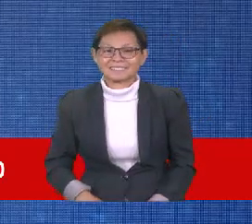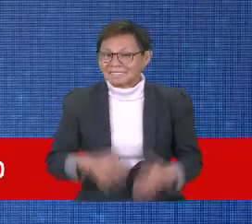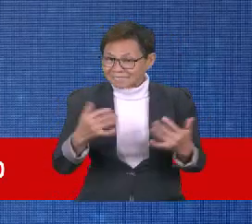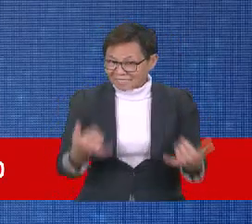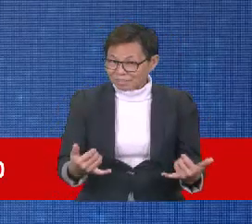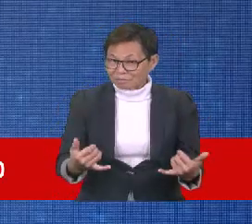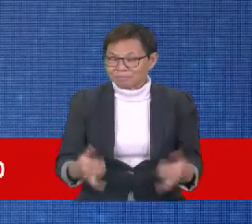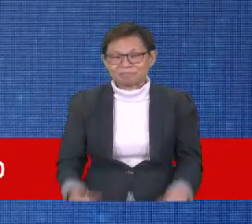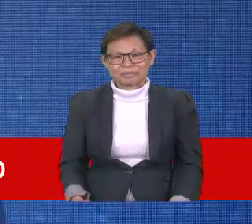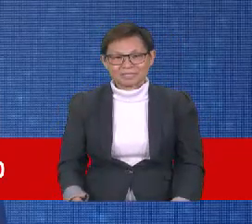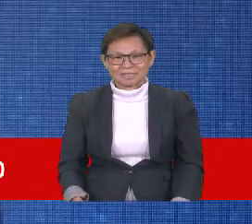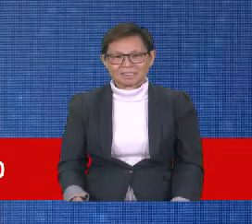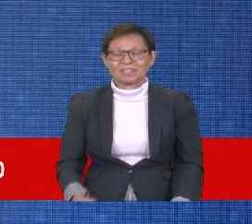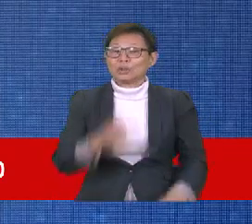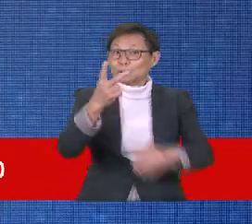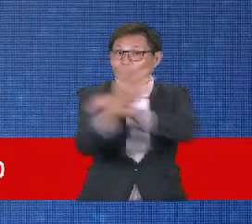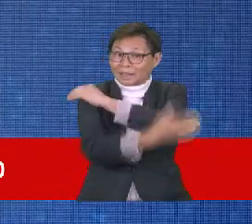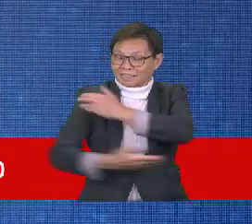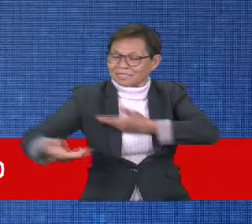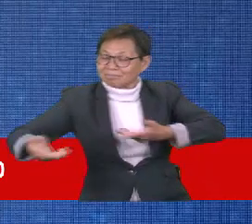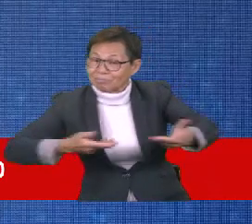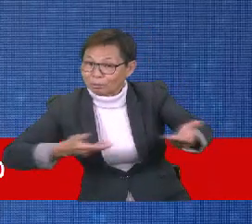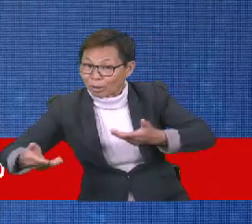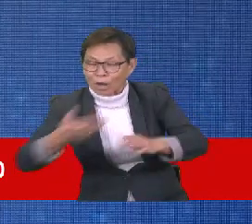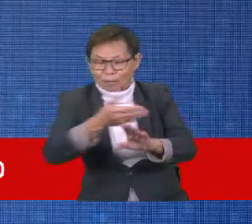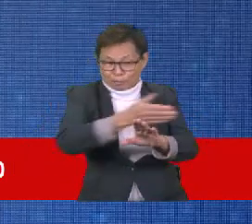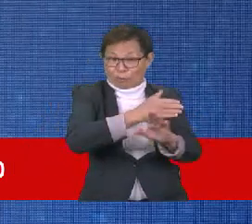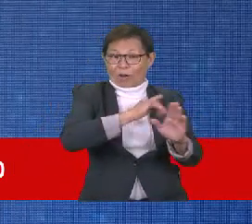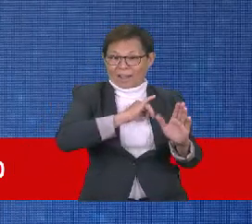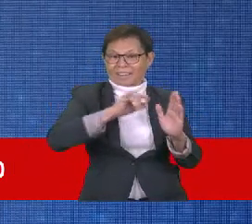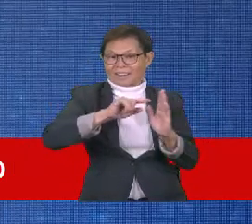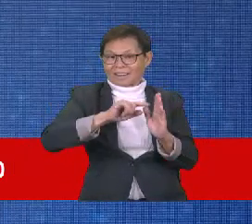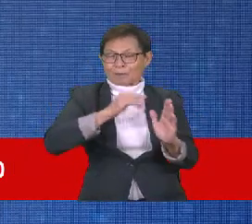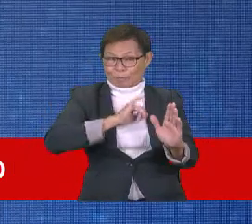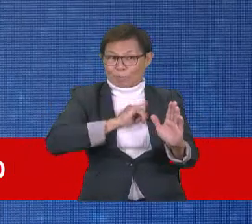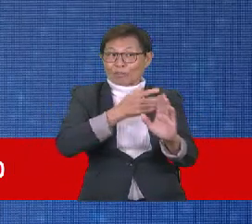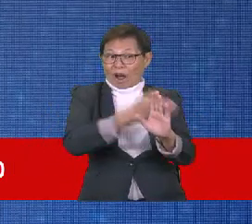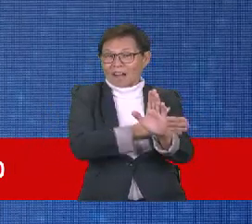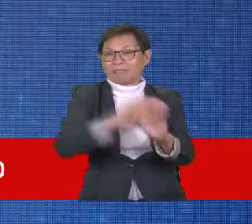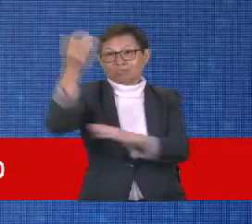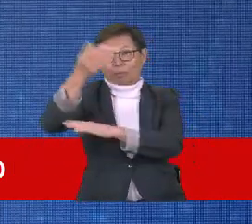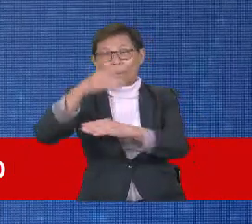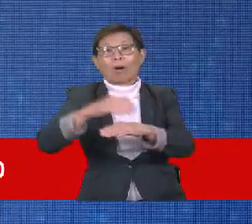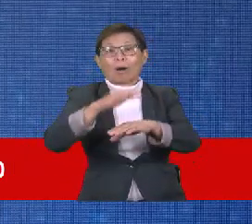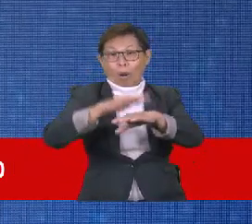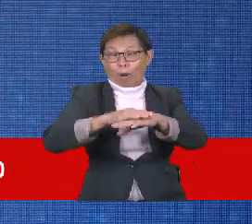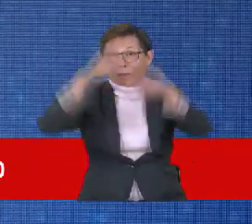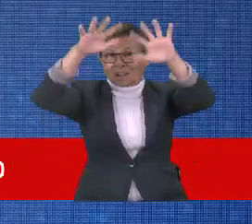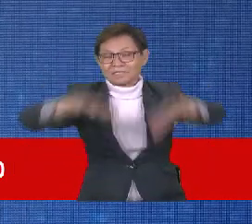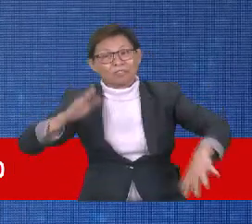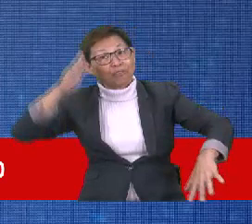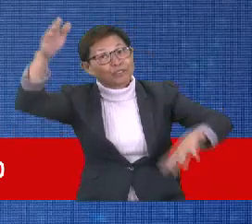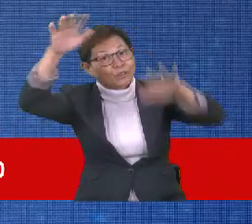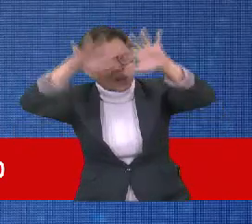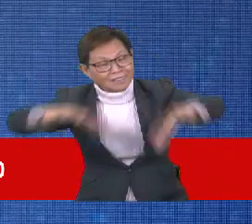Now, about bilateral relations, before I touch on ASEAN and the future of ASEAN,